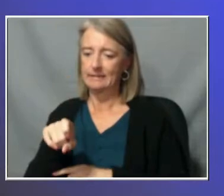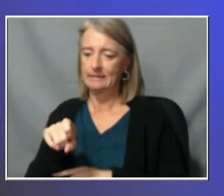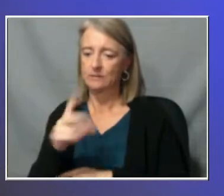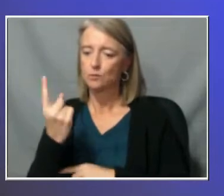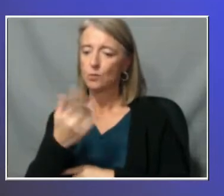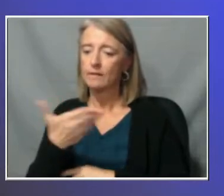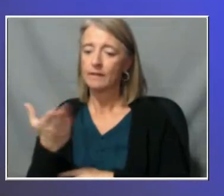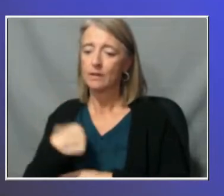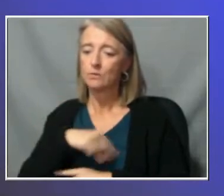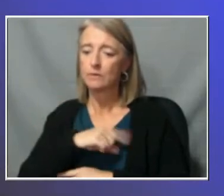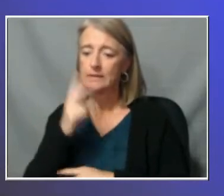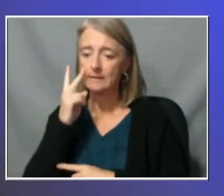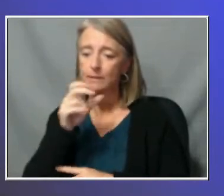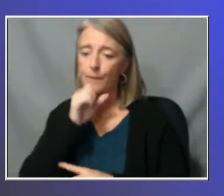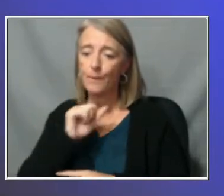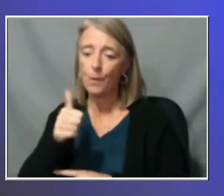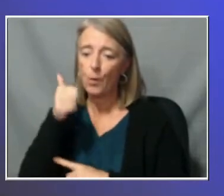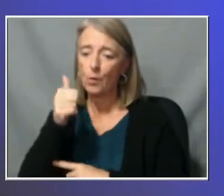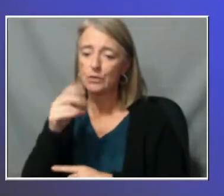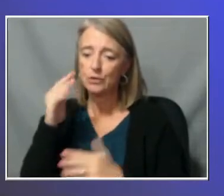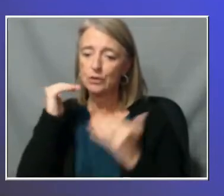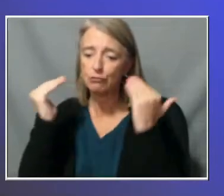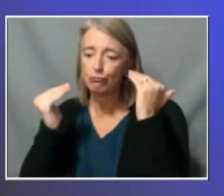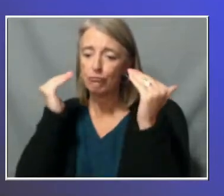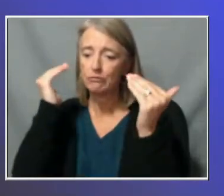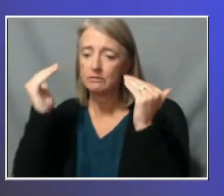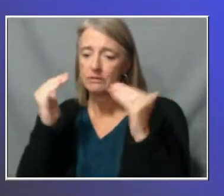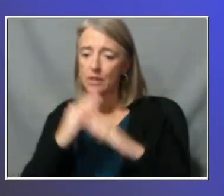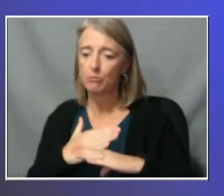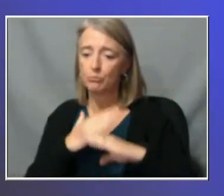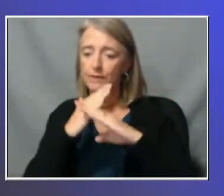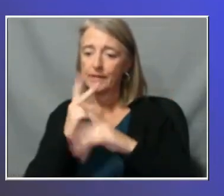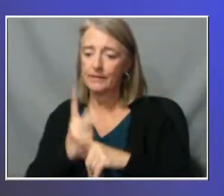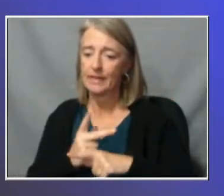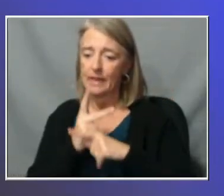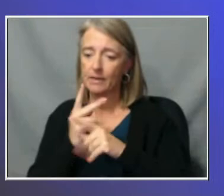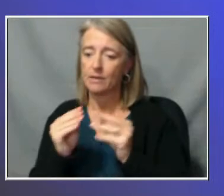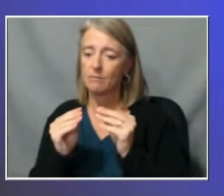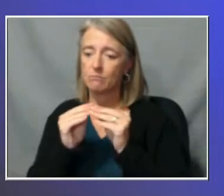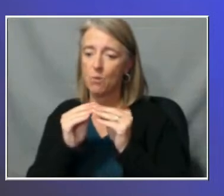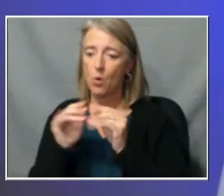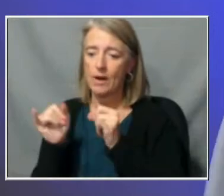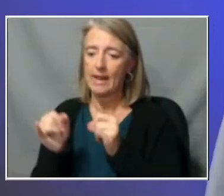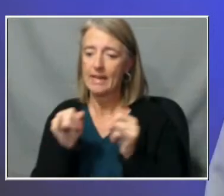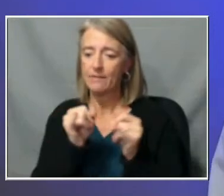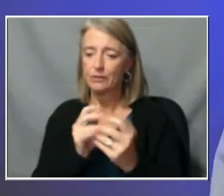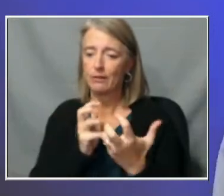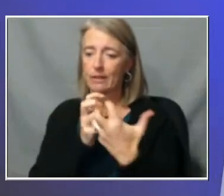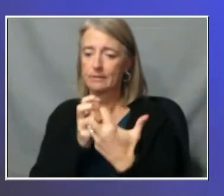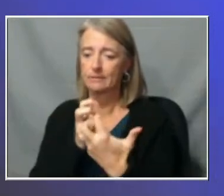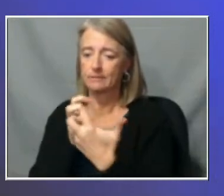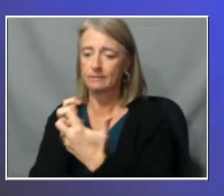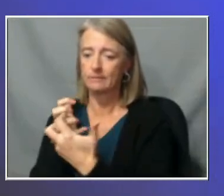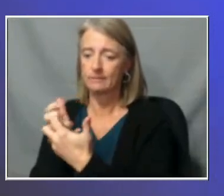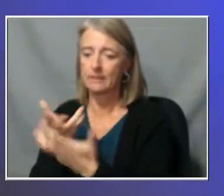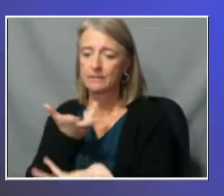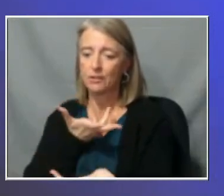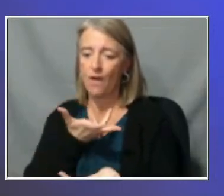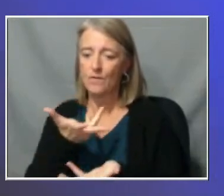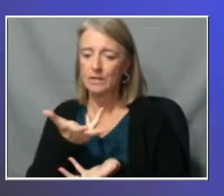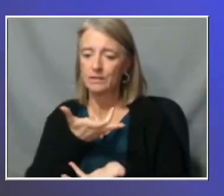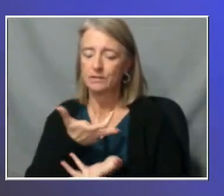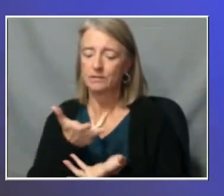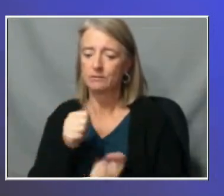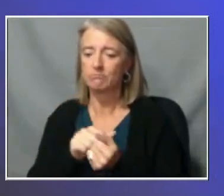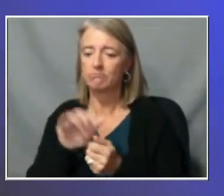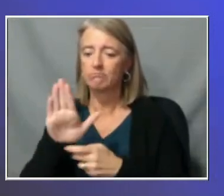with older adults is that preventive care becomes much more individualized. It's a matter of a conversation about a person's